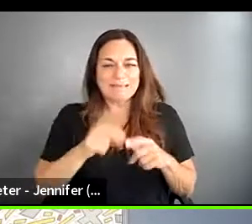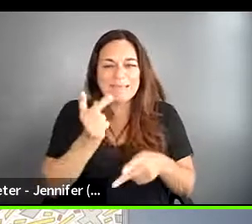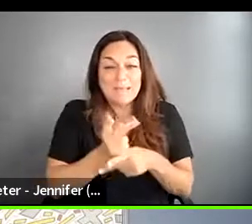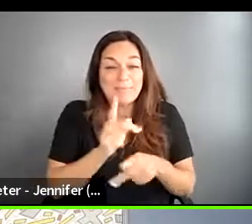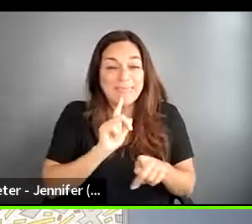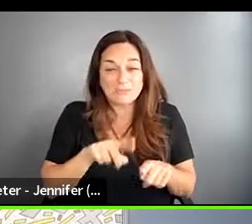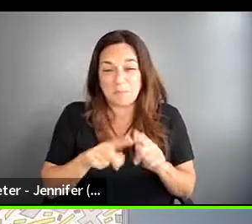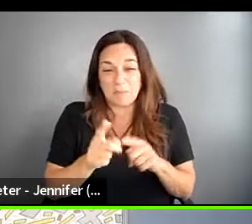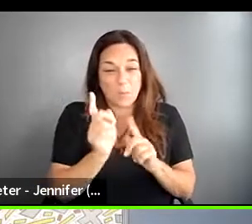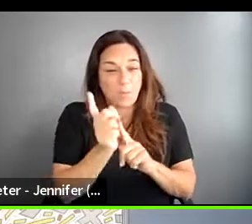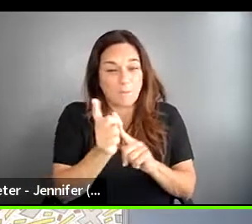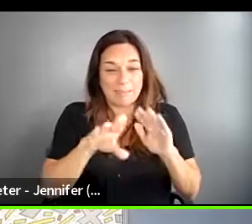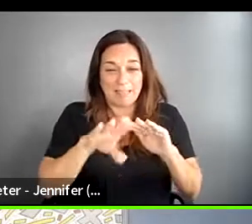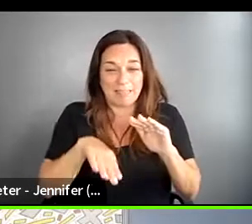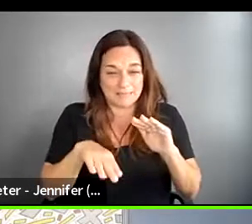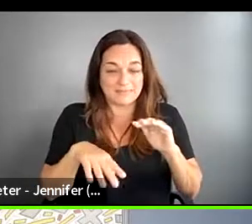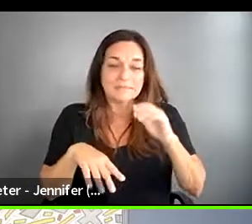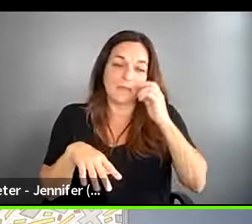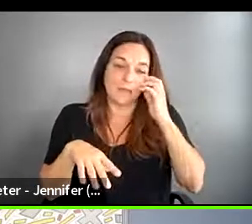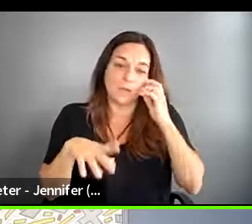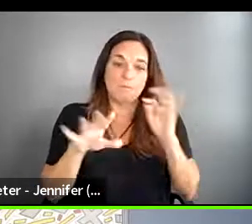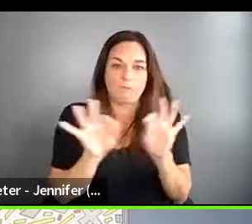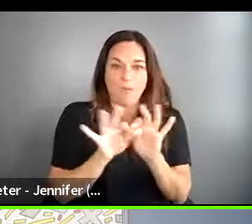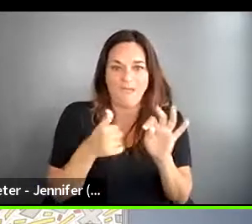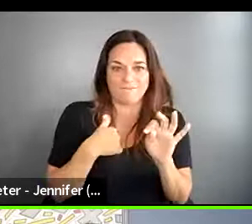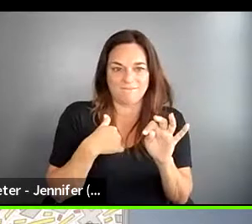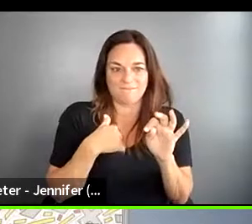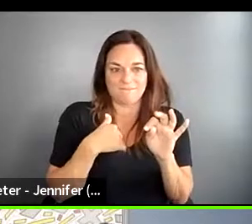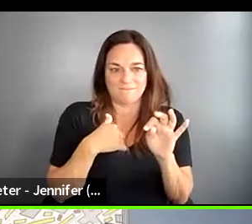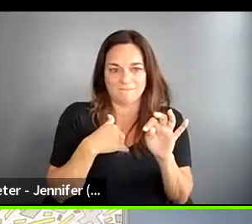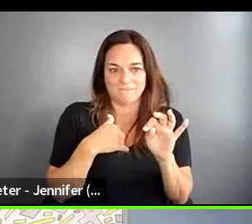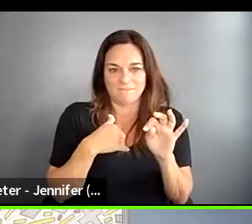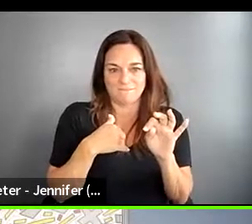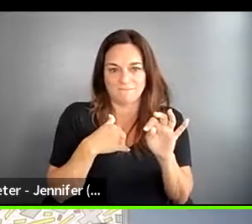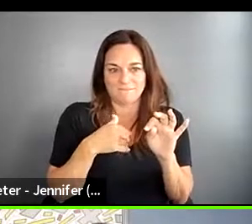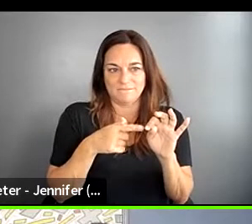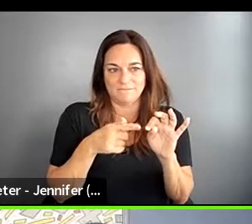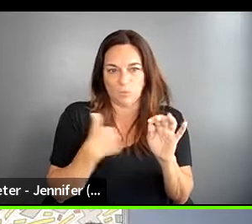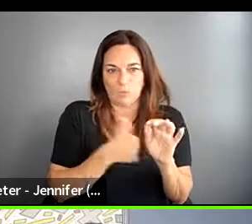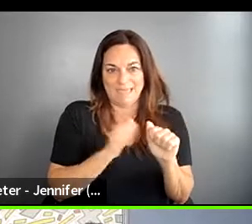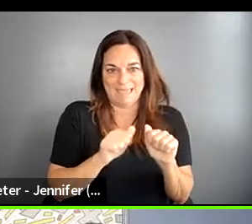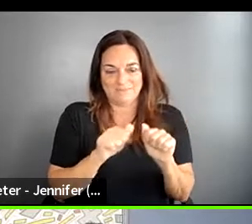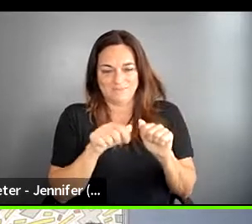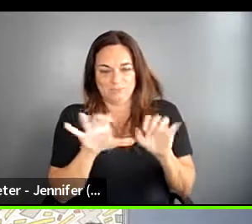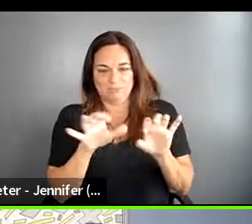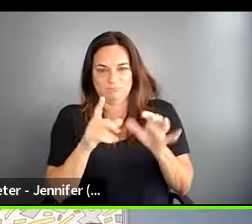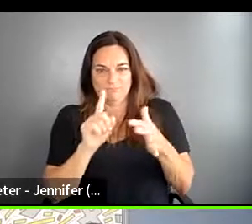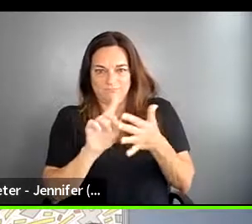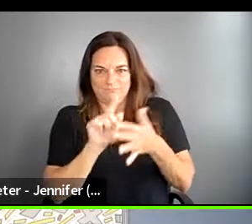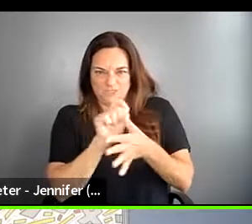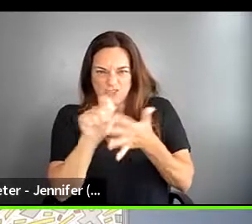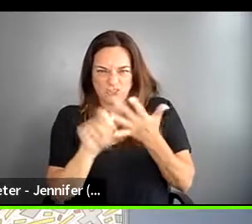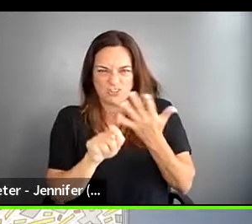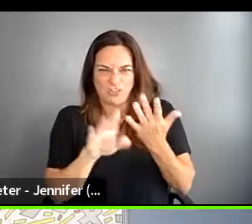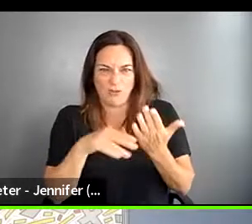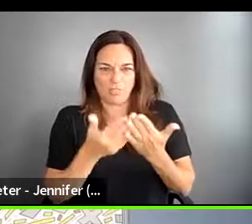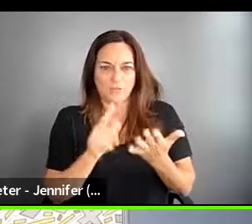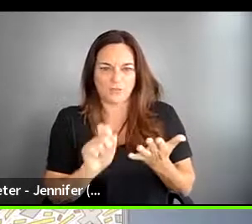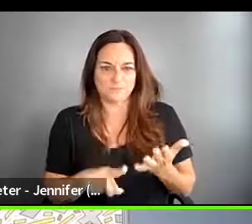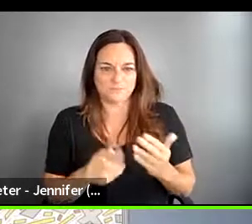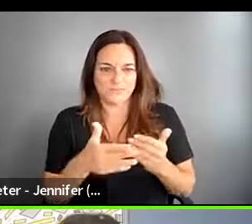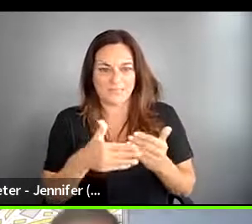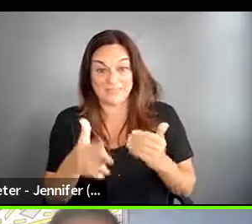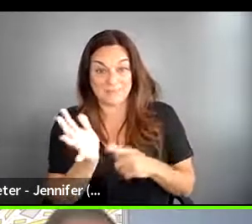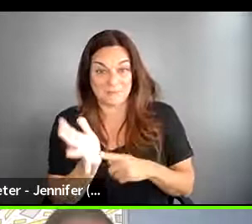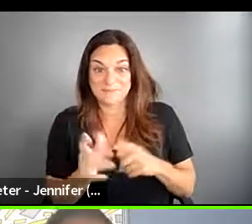a minute or less so that we have access to actually do all the questions within the next 5 minutes. Sounds good? Yes, Claudia,